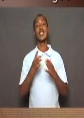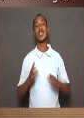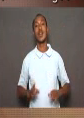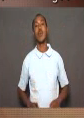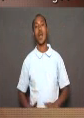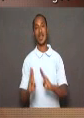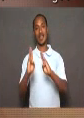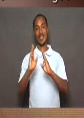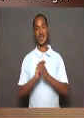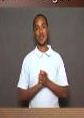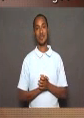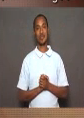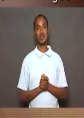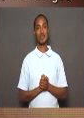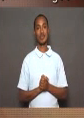this method.